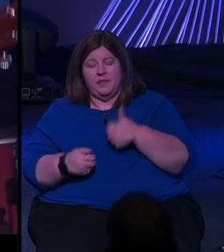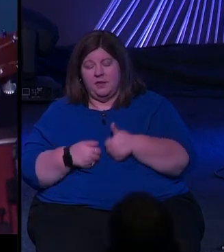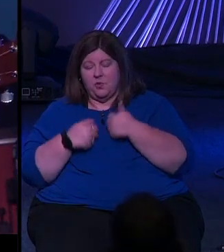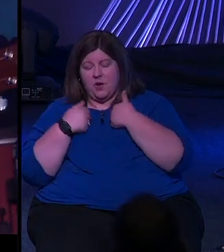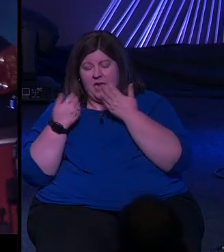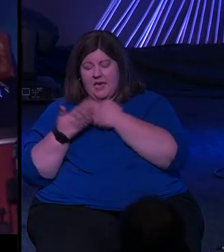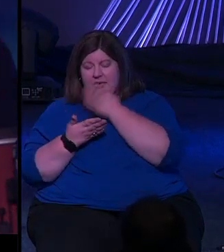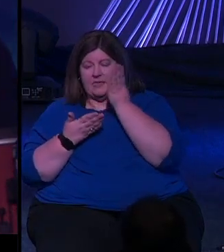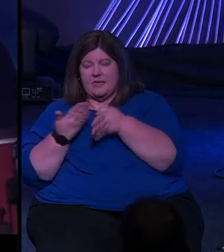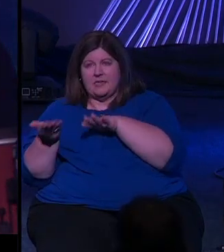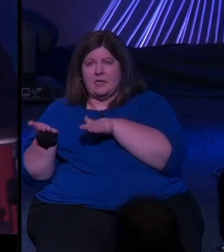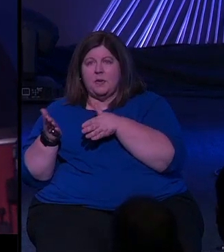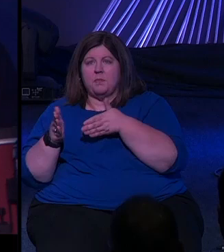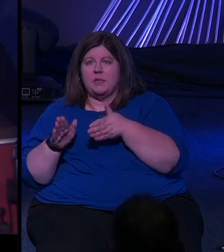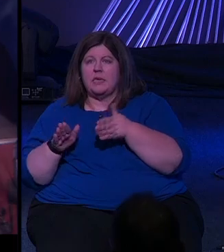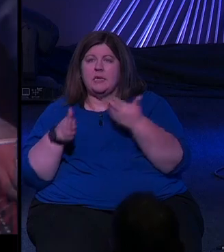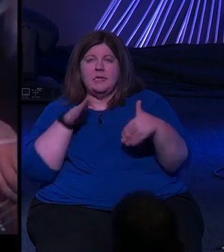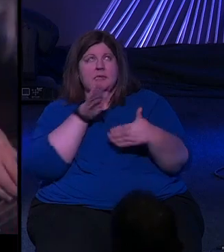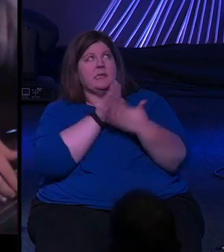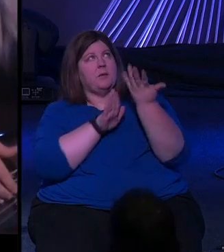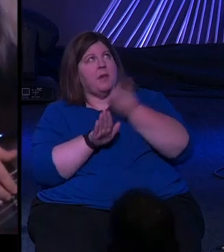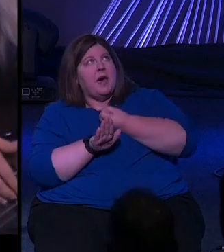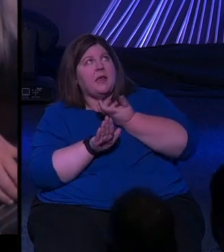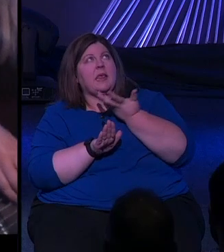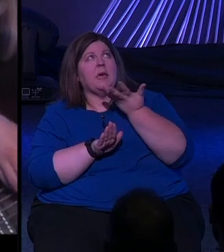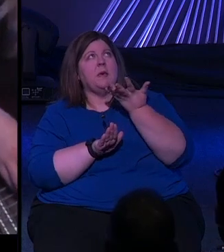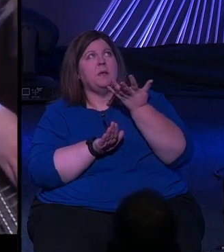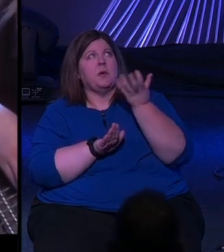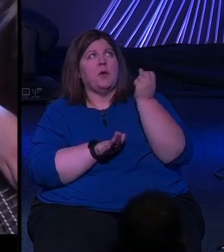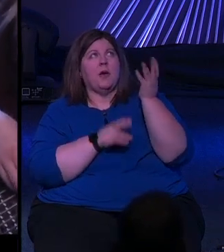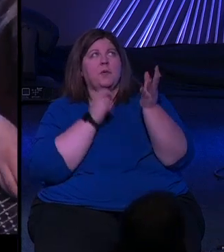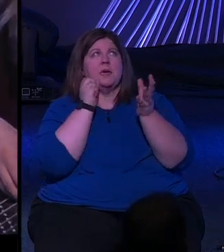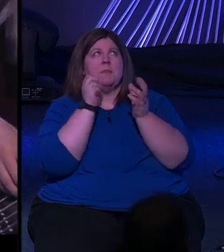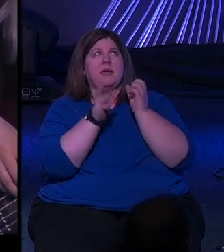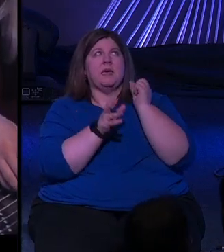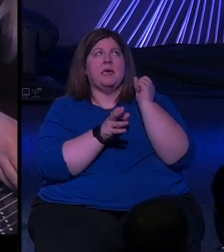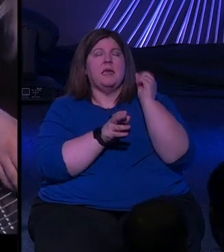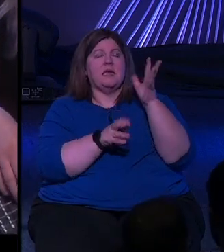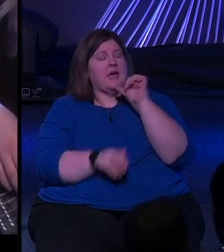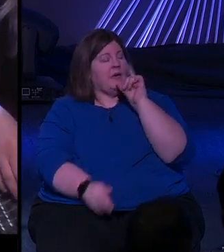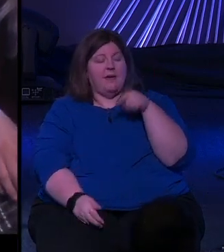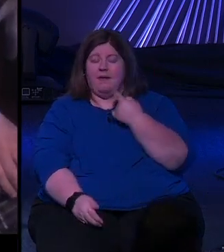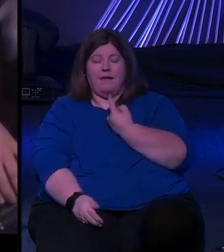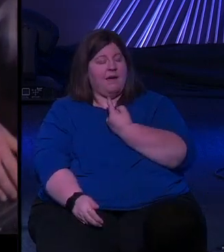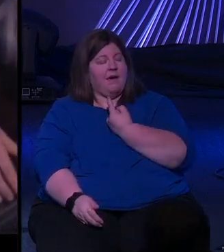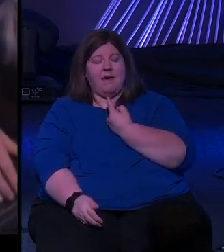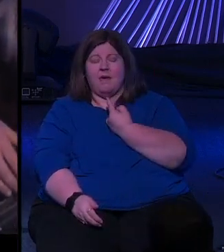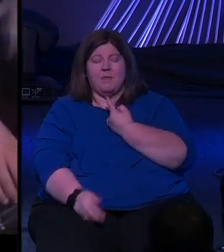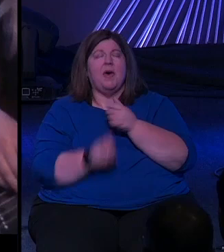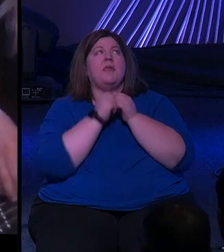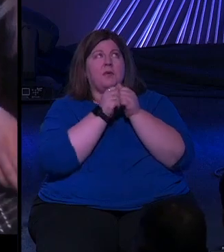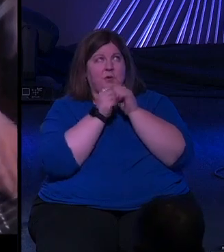When the race is complete, still my lips shall repeat, yet not